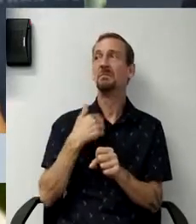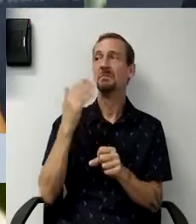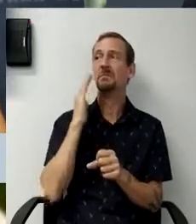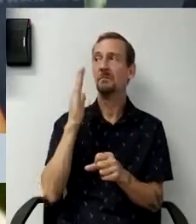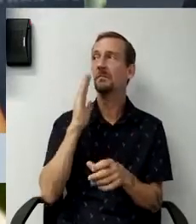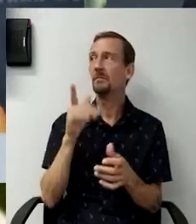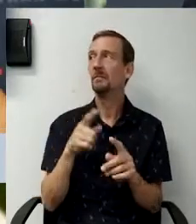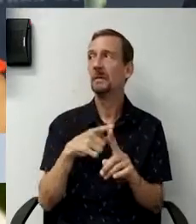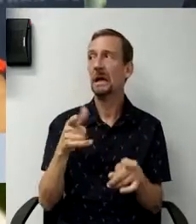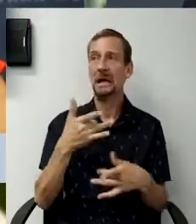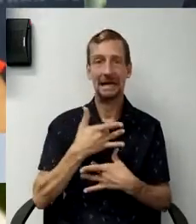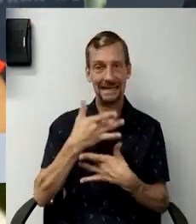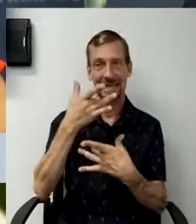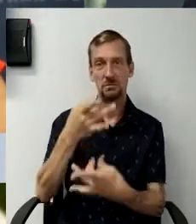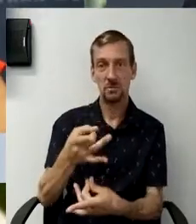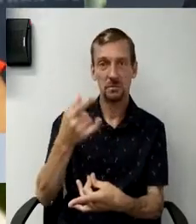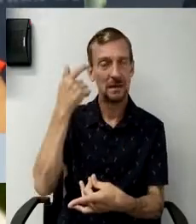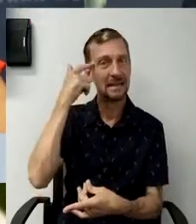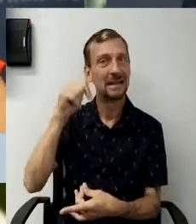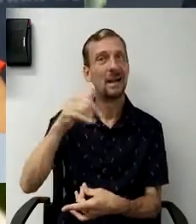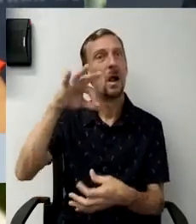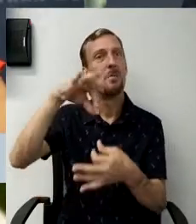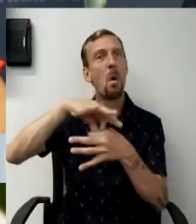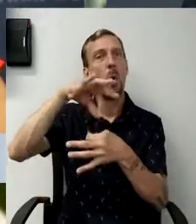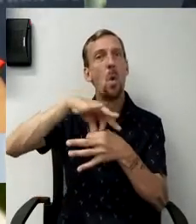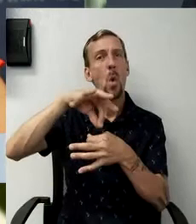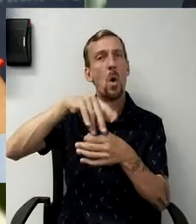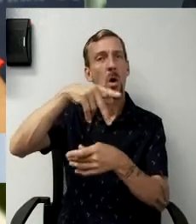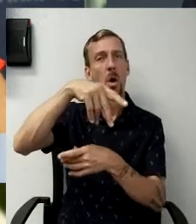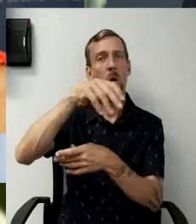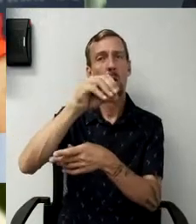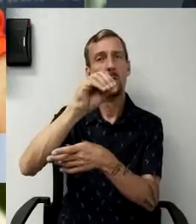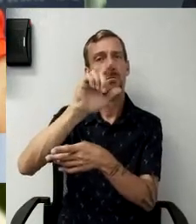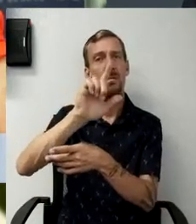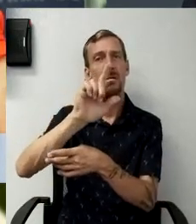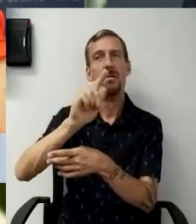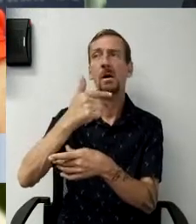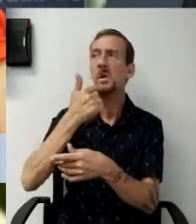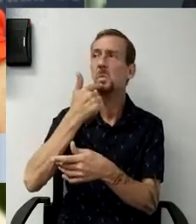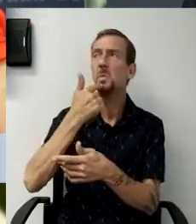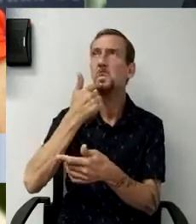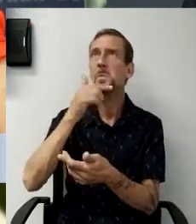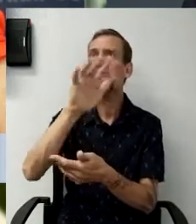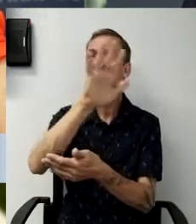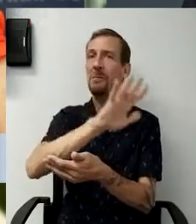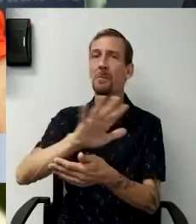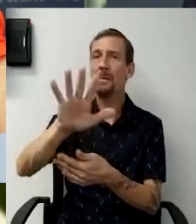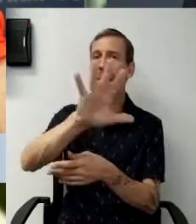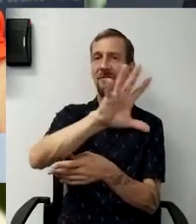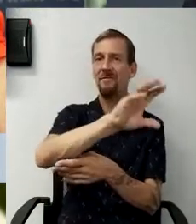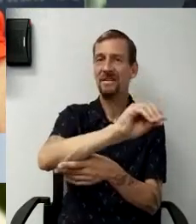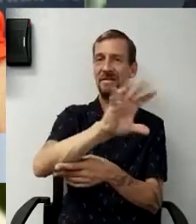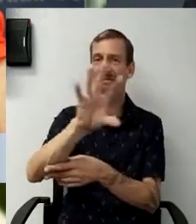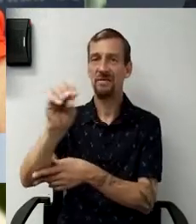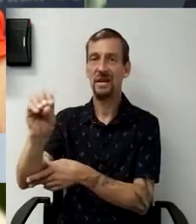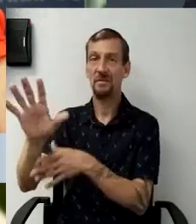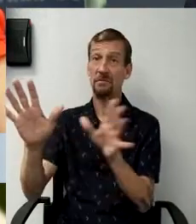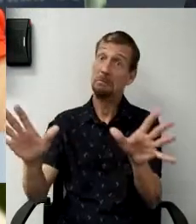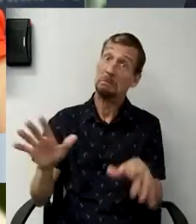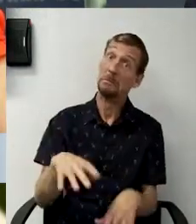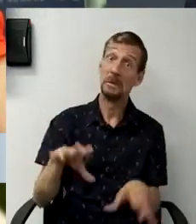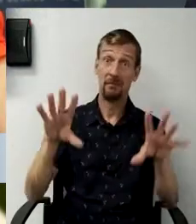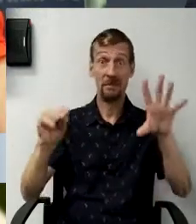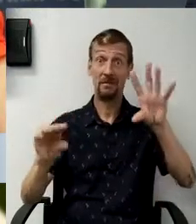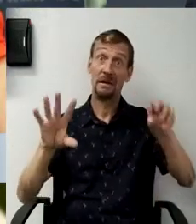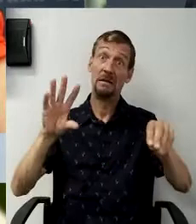Although interesting, I think a recent poll showed about 50-50 maybe across